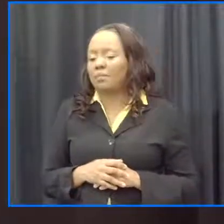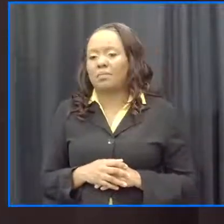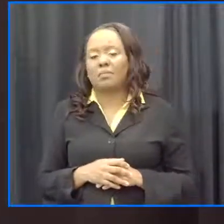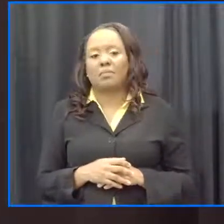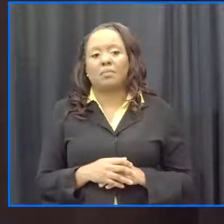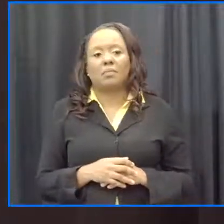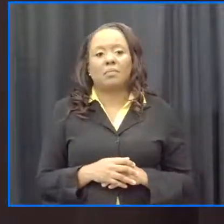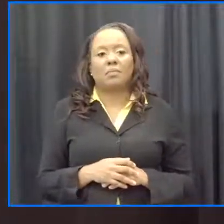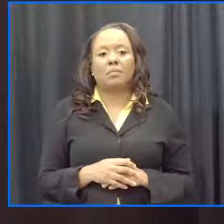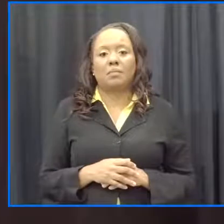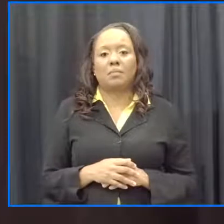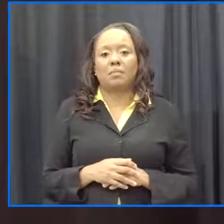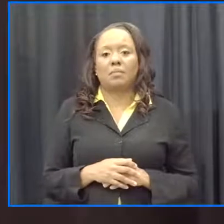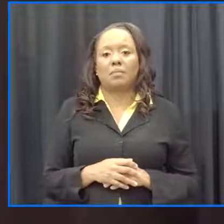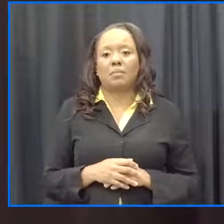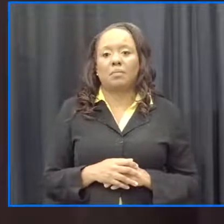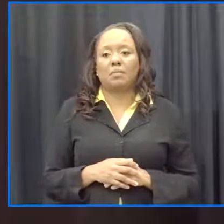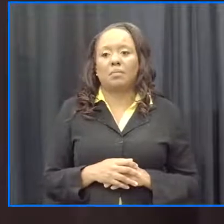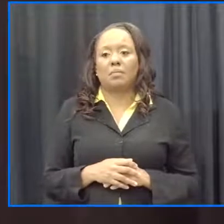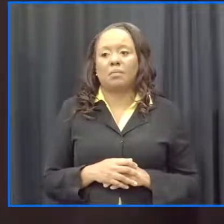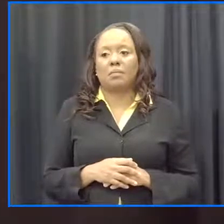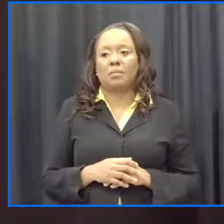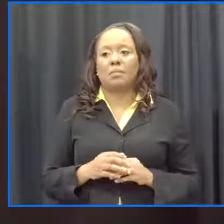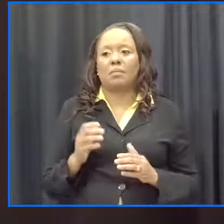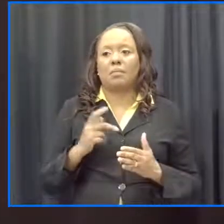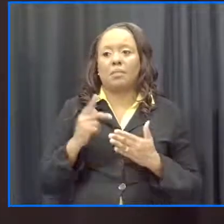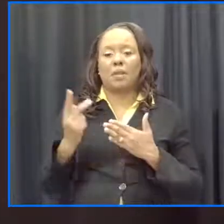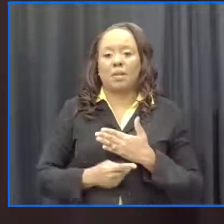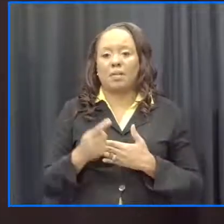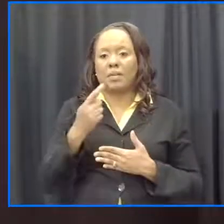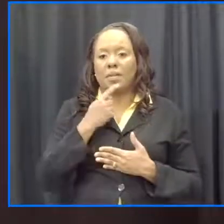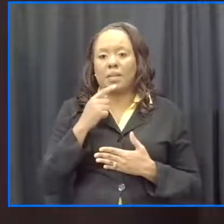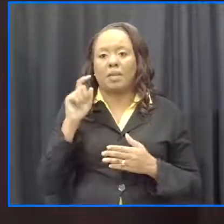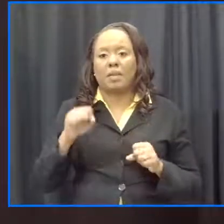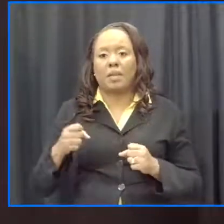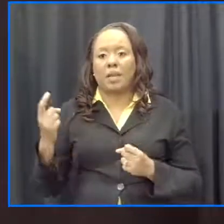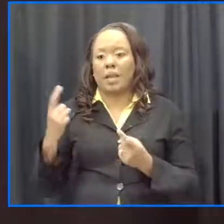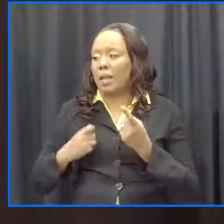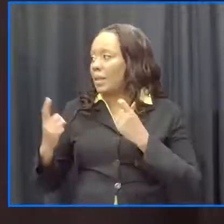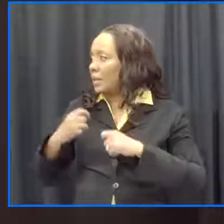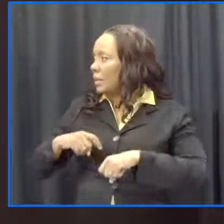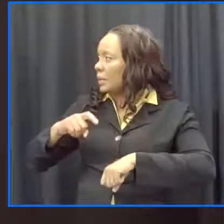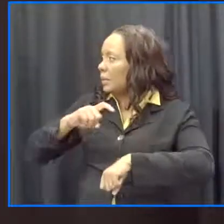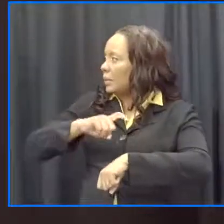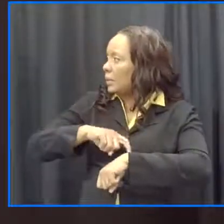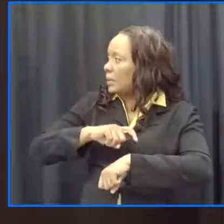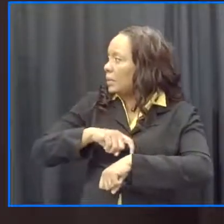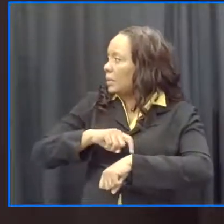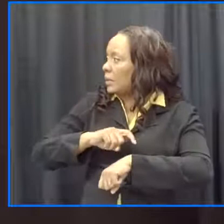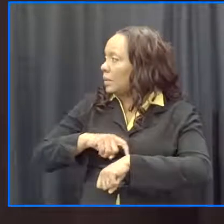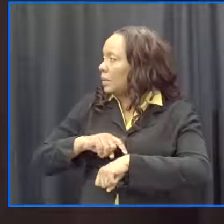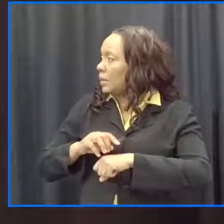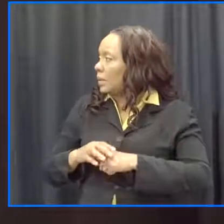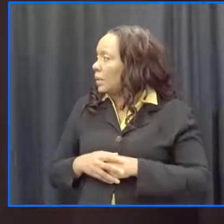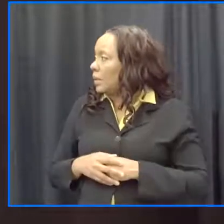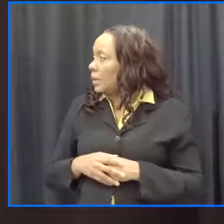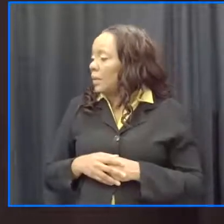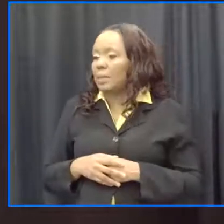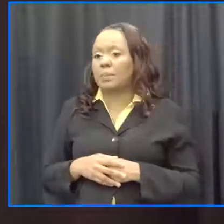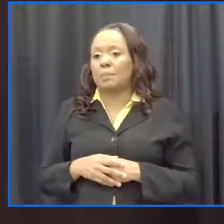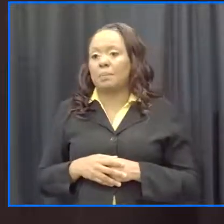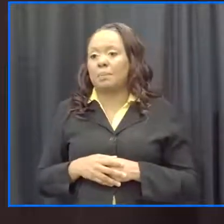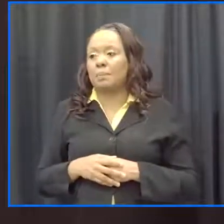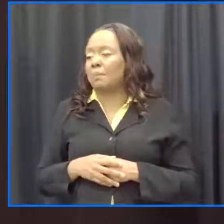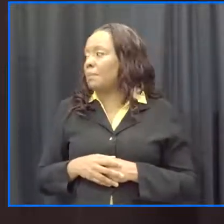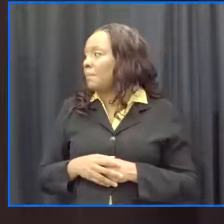had at some point indicated that we will have taken some questions, the way we're running for time, I might have to